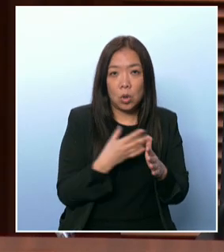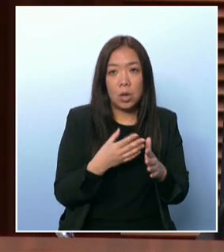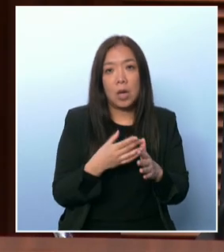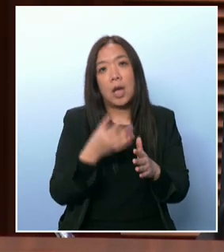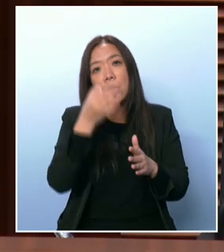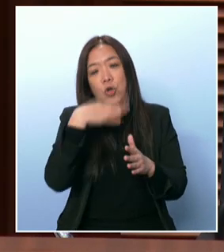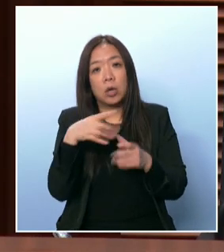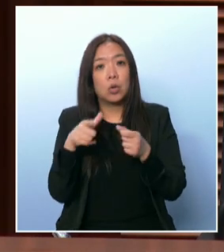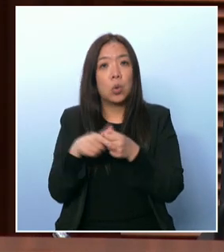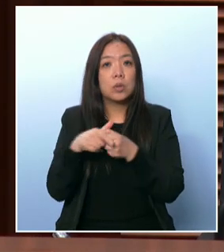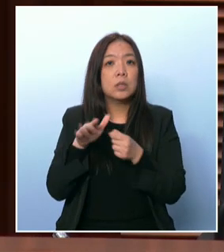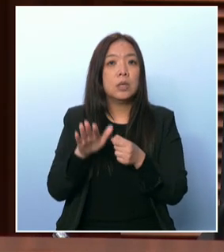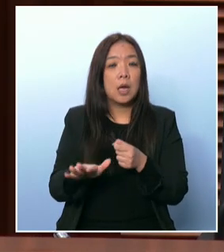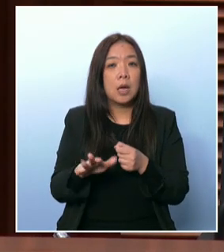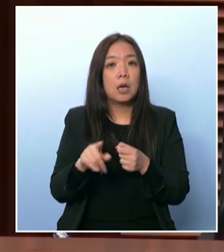medicine, the